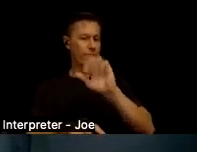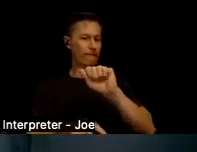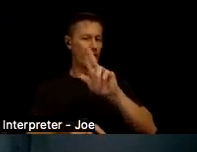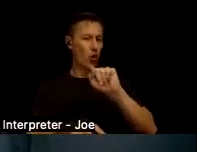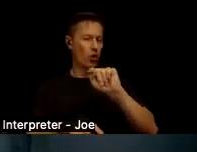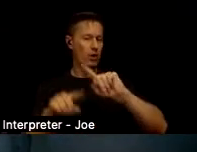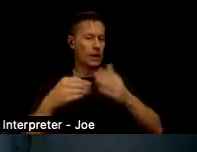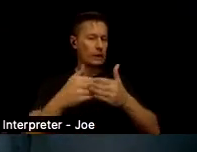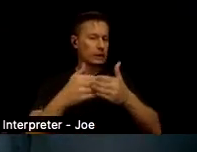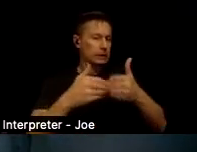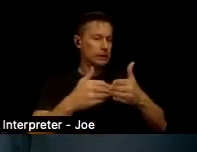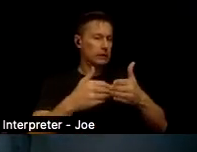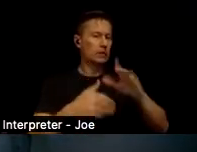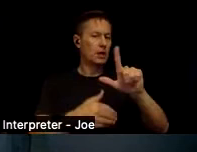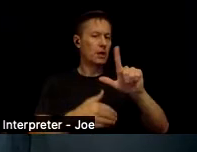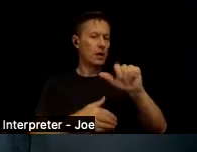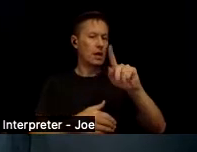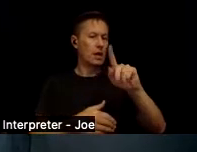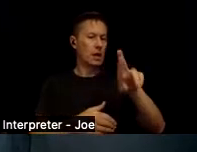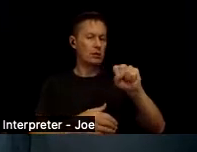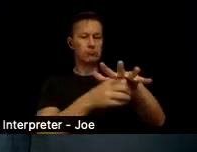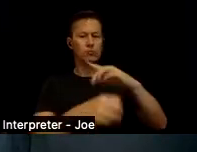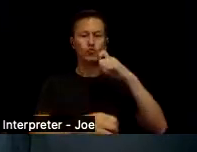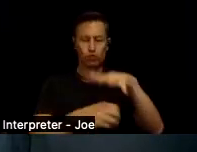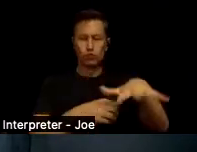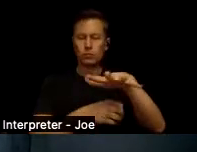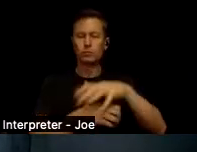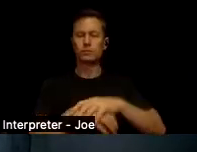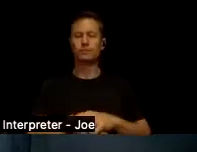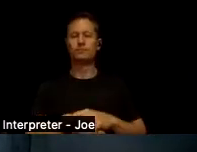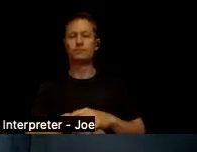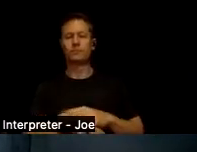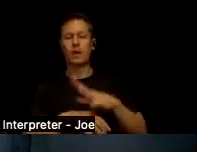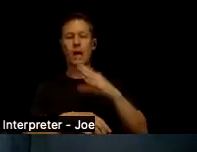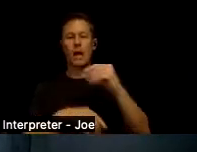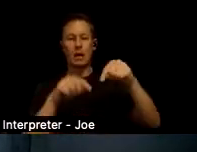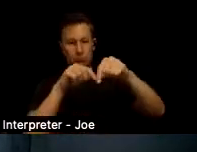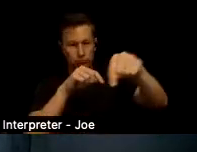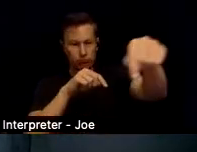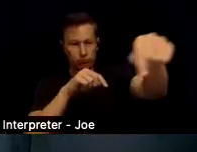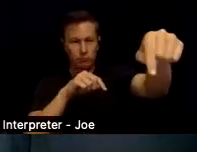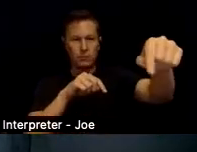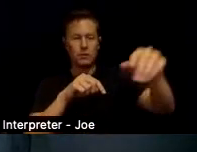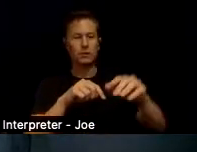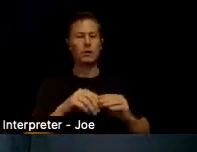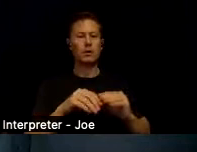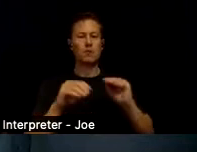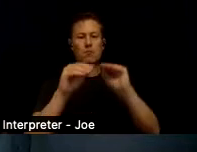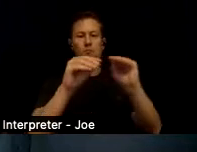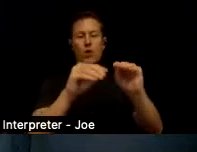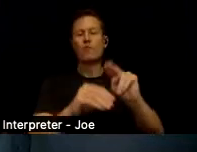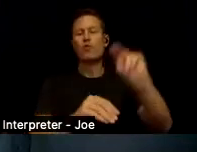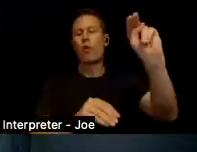starting near the small town of Landers in the desert, and then rupturing mostly towards